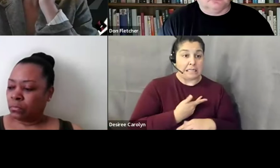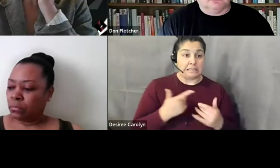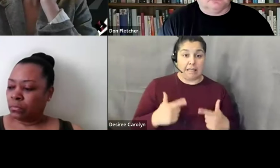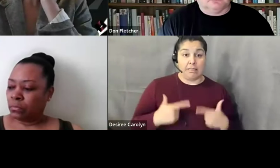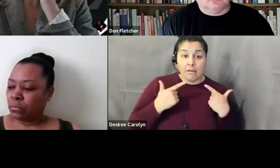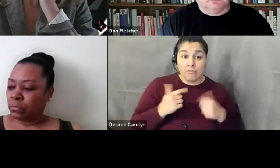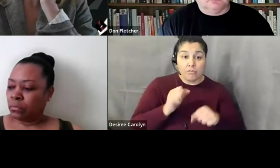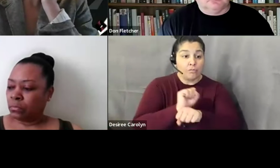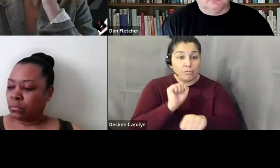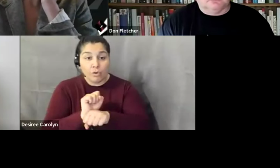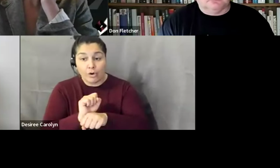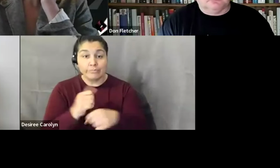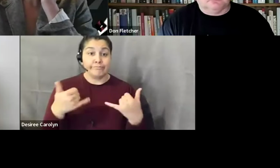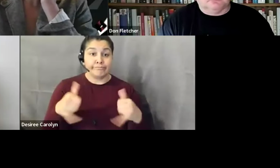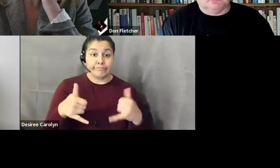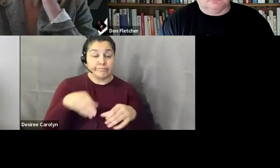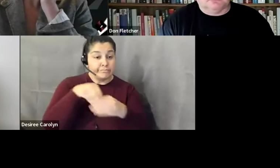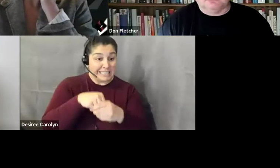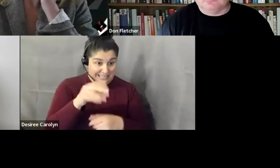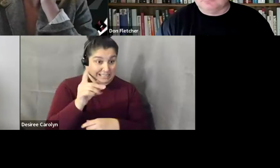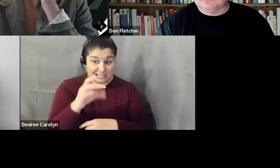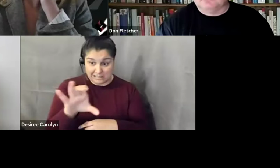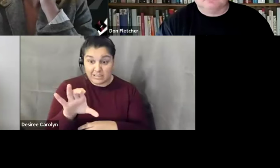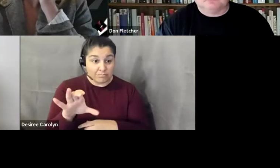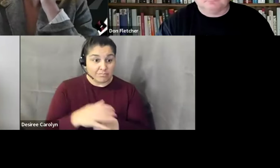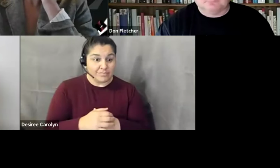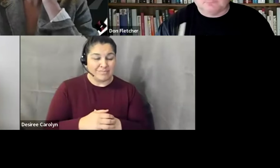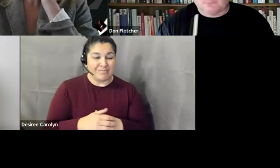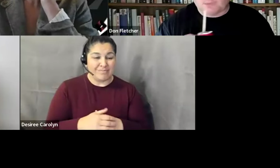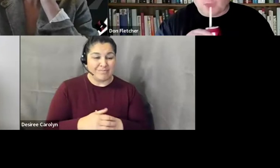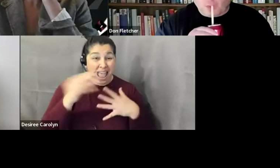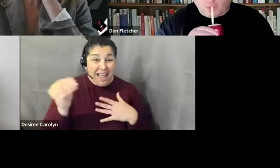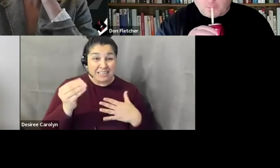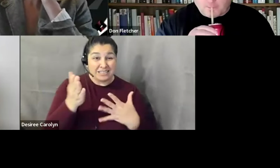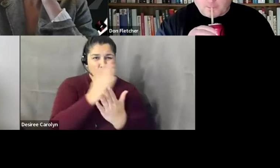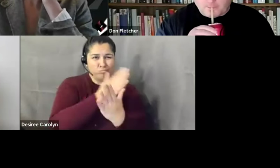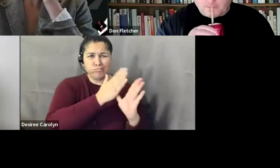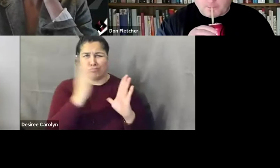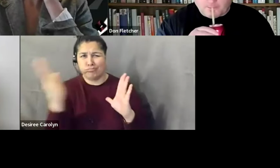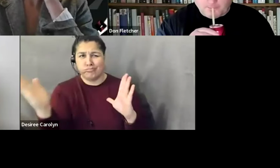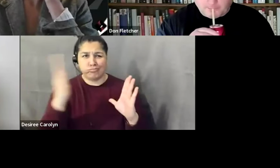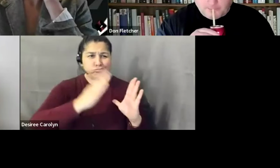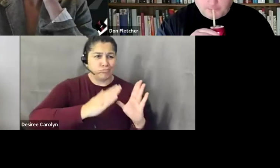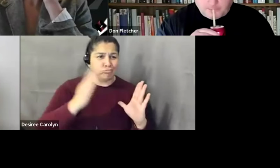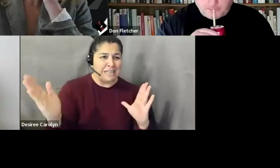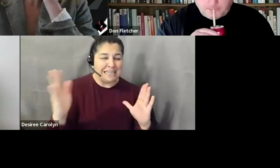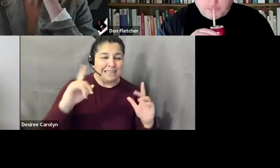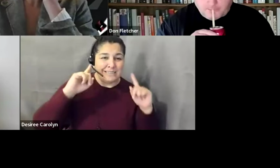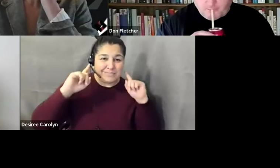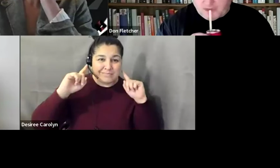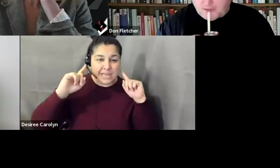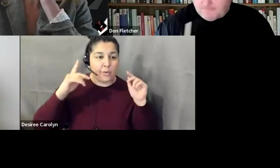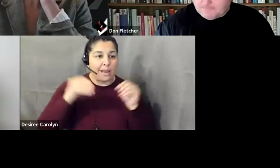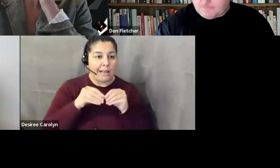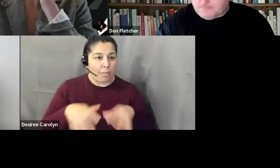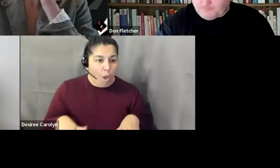play in DC, in the various hearing loss communities, deaf, deaf-blind, hard of hearing, light